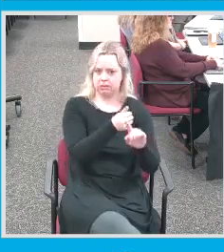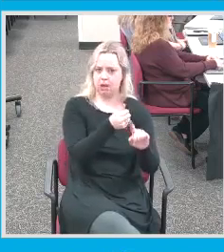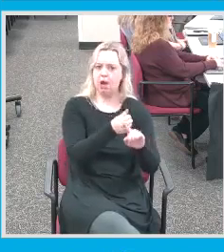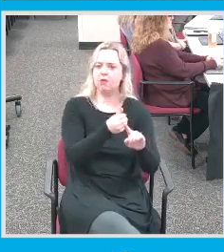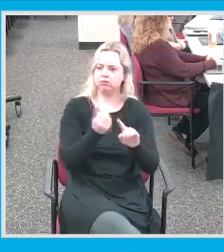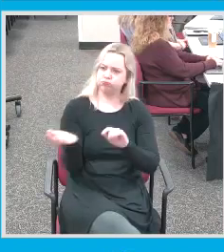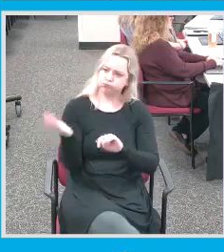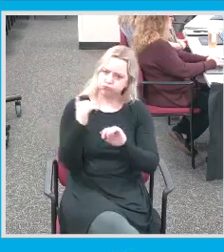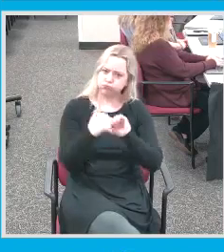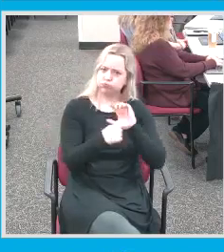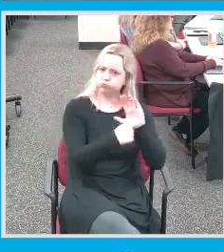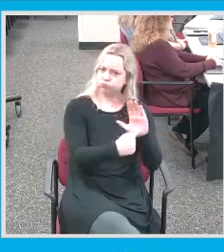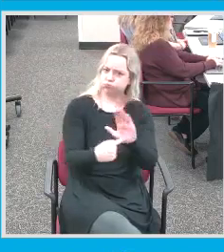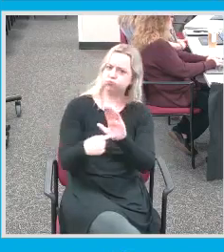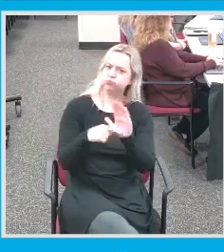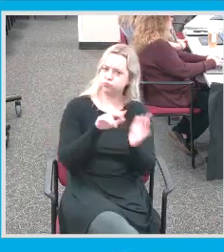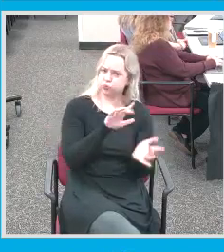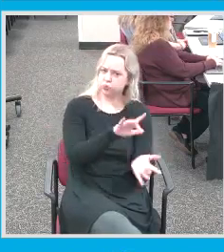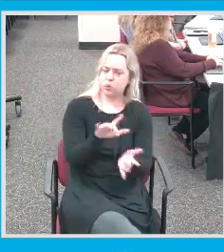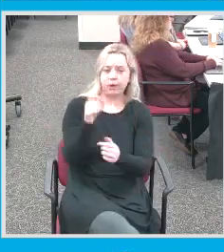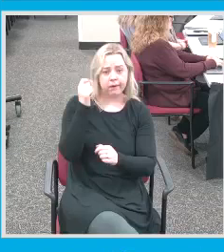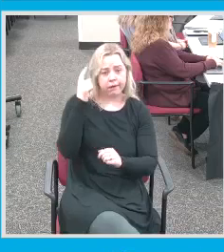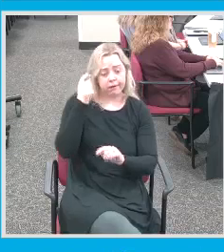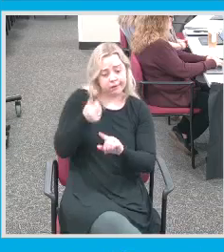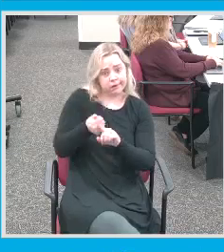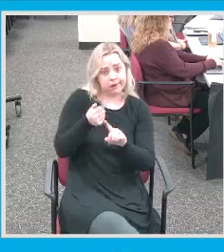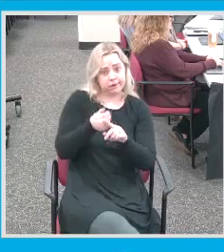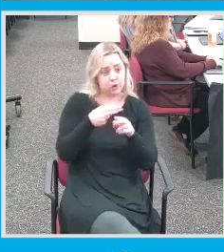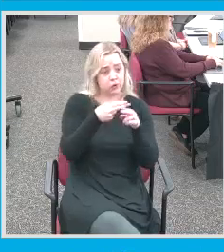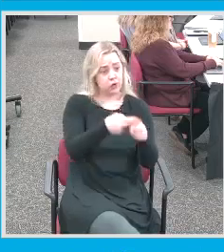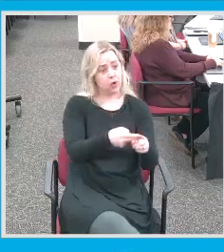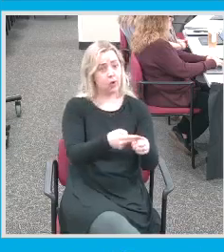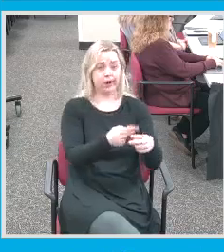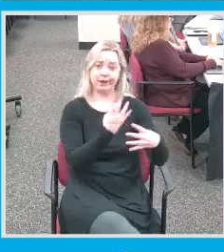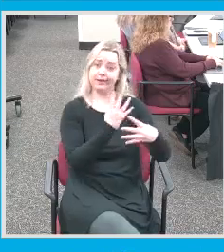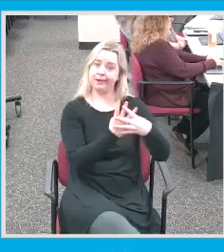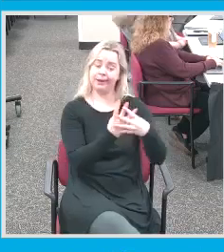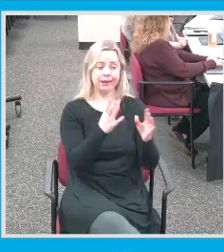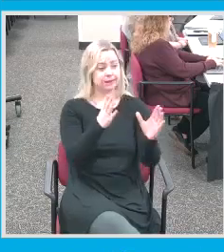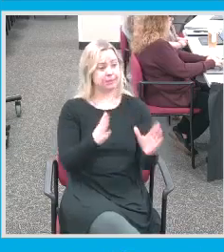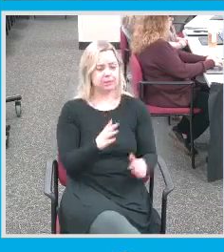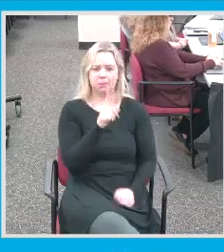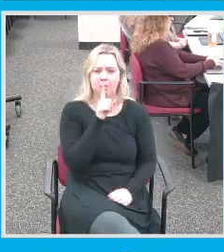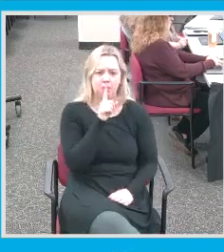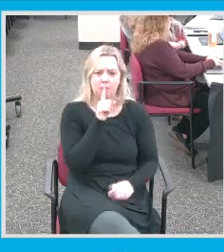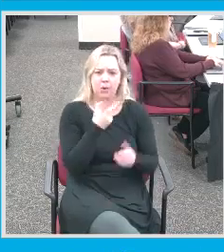to anybody as inmates. He referred to them as our citizens, because really it's a small city that they have.